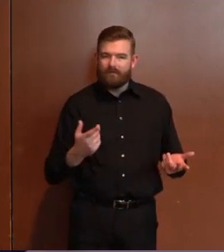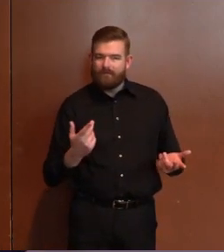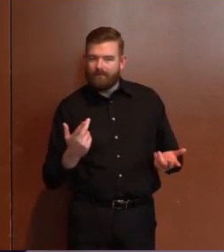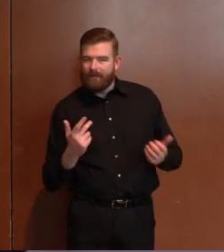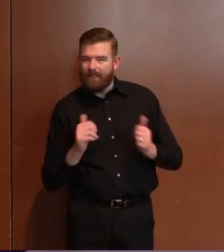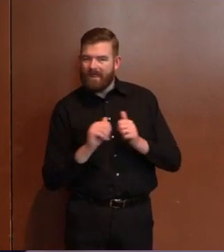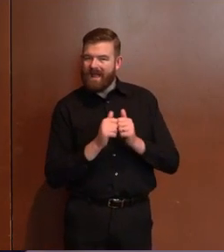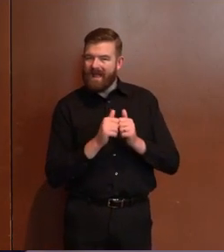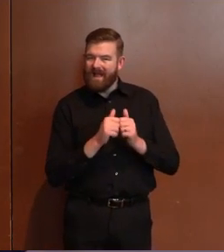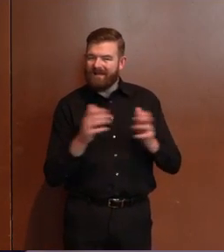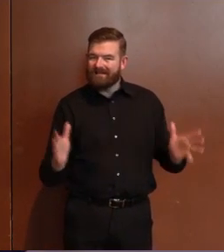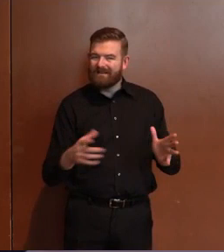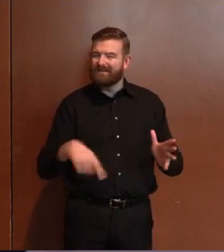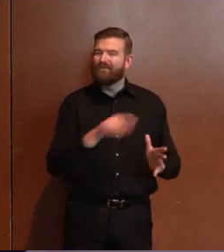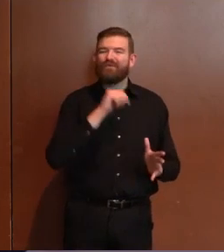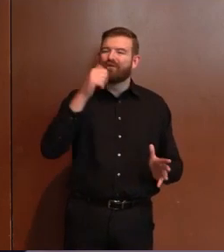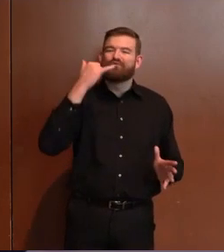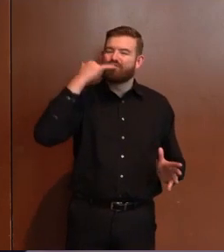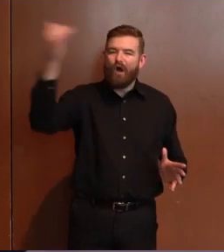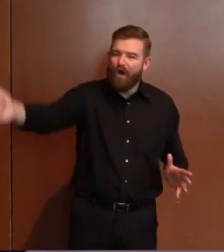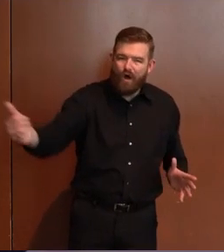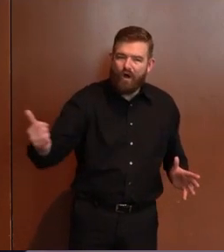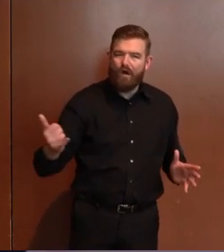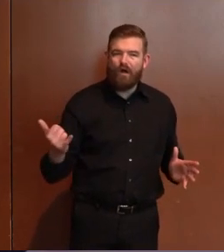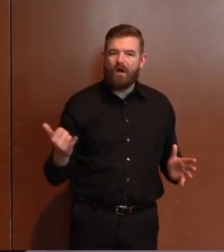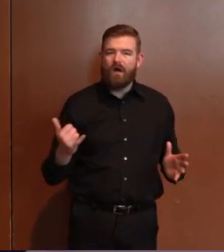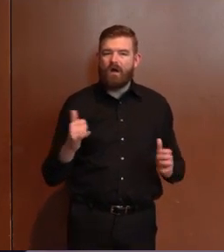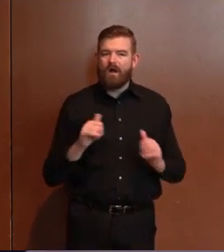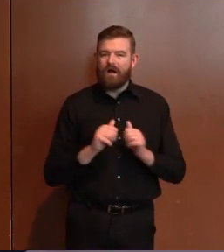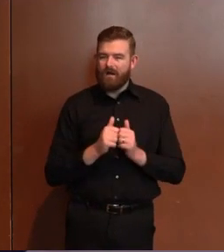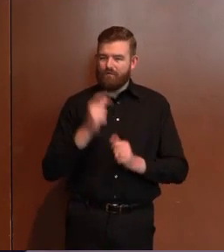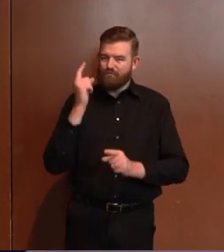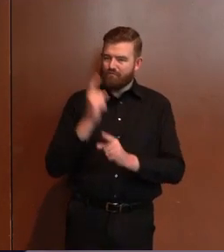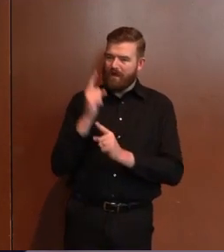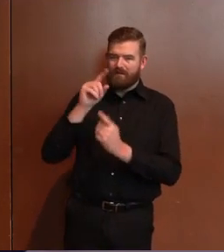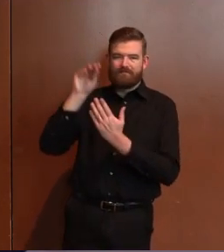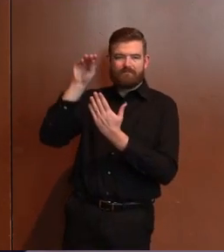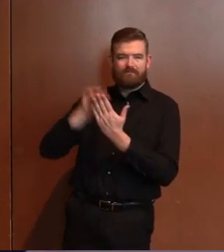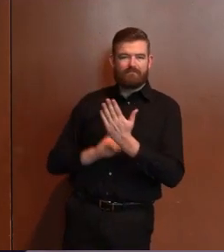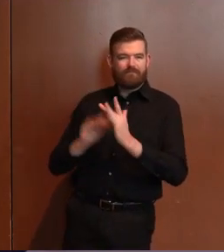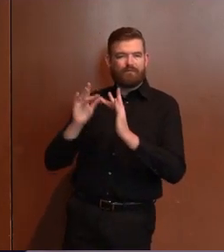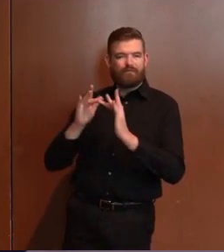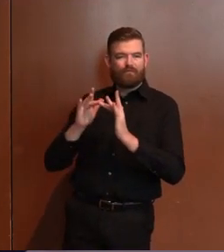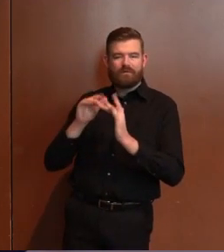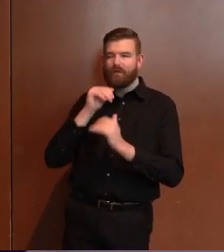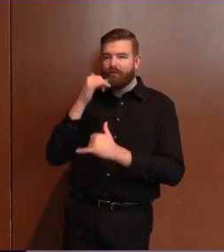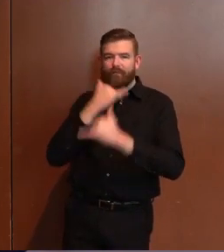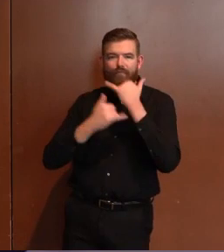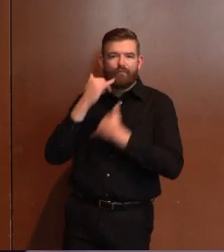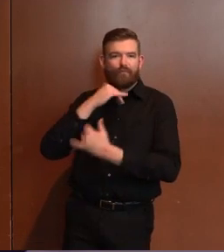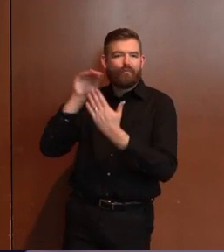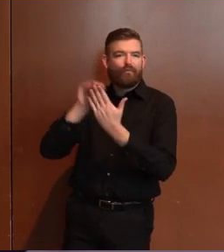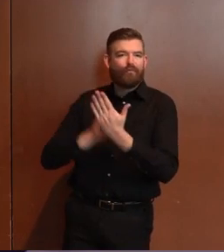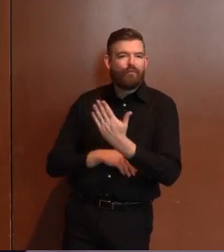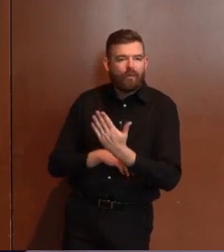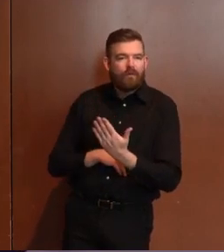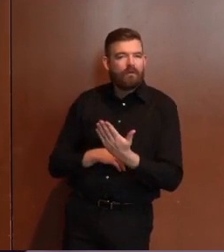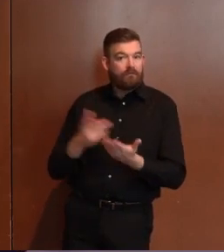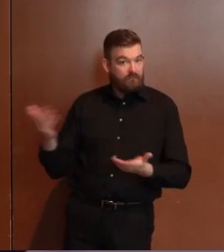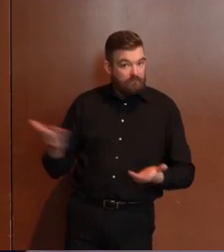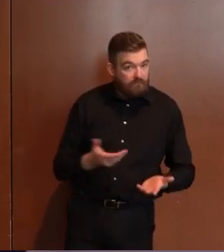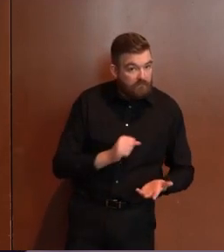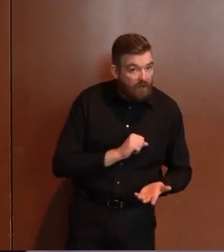is right the first time? Have you hired new staff to help handle this volume? Particularly, have you found new COBOL